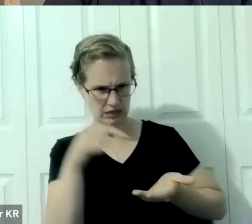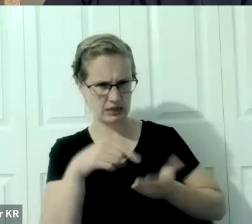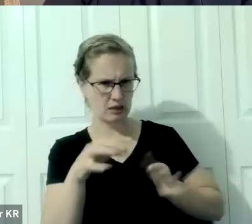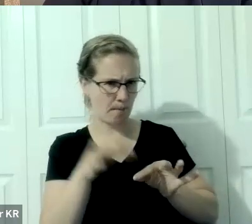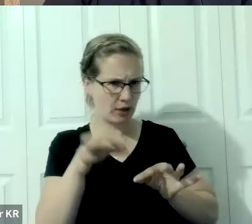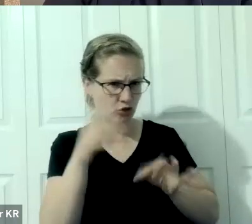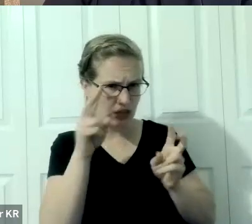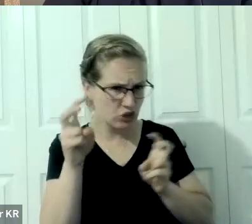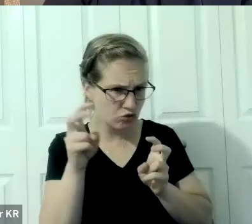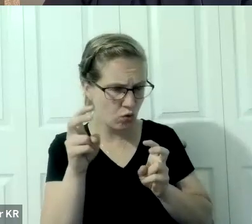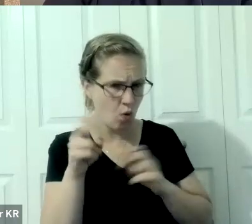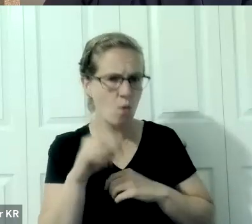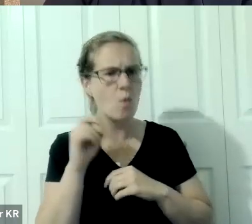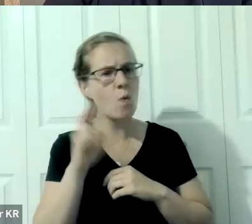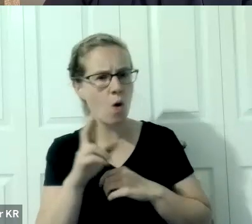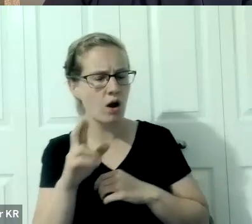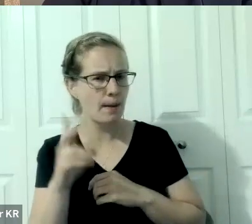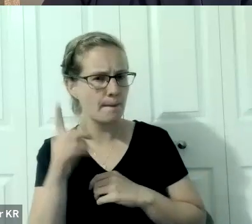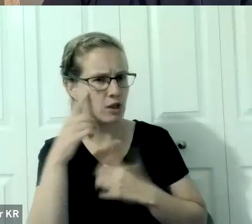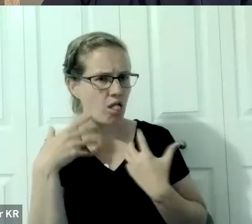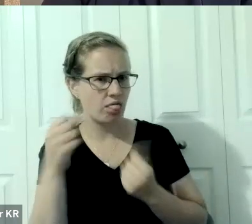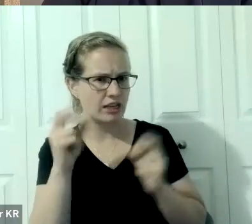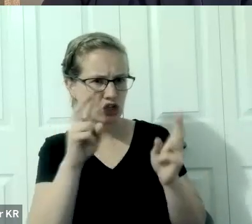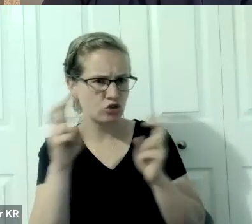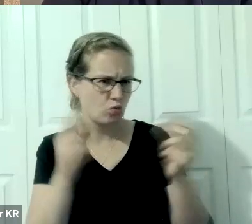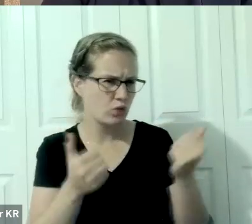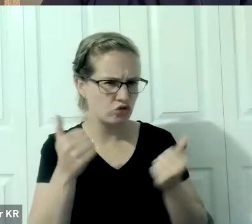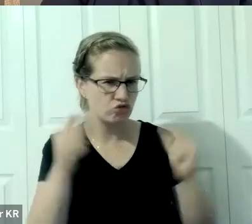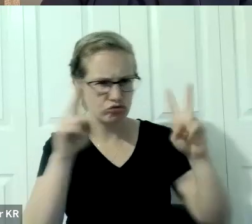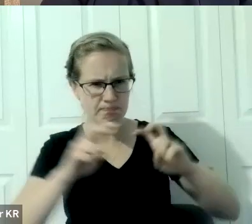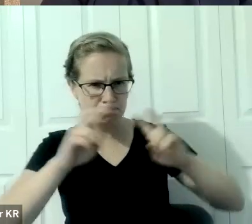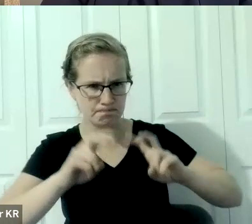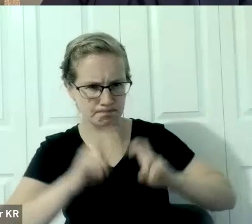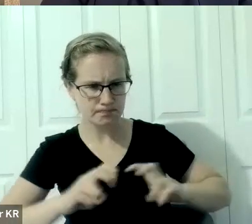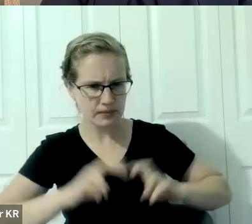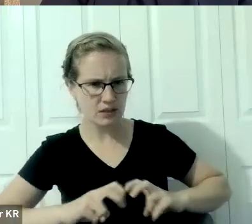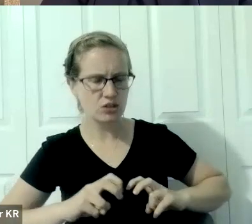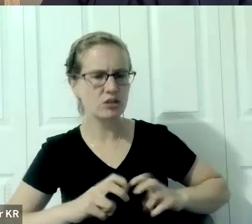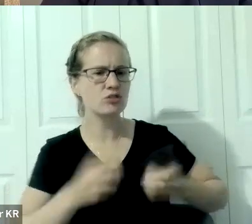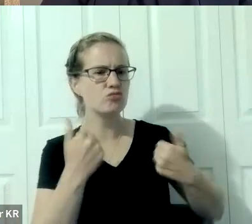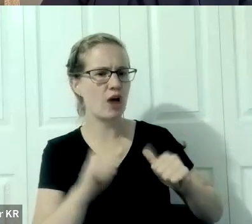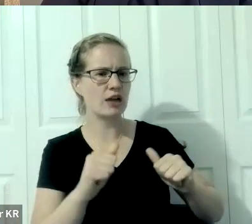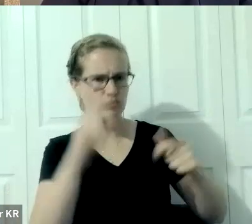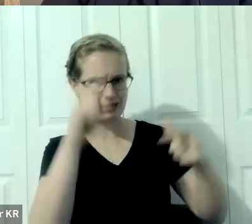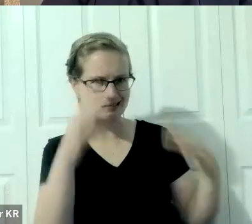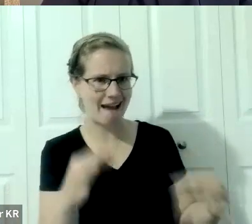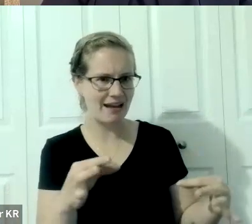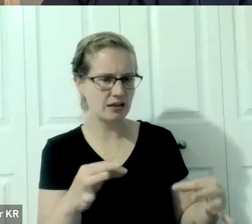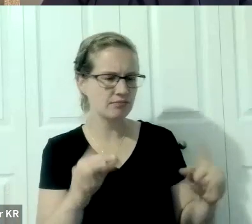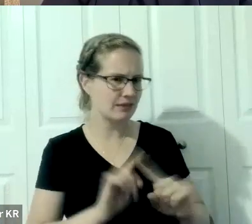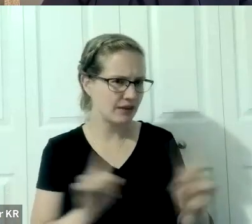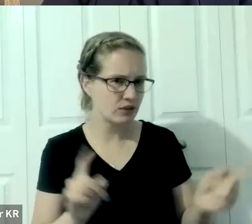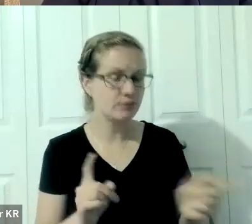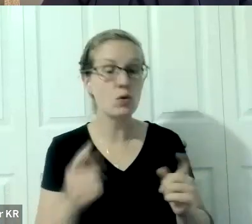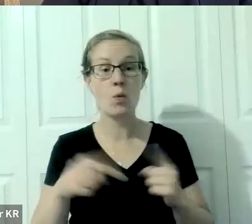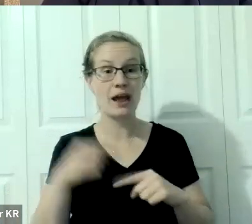spiritual issue that you're having, or is this a mental health issue? Let's try to decide here what the difference. When